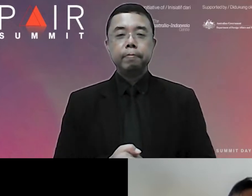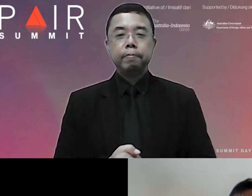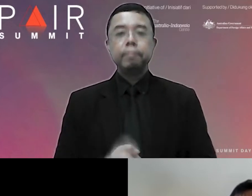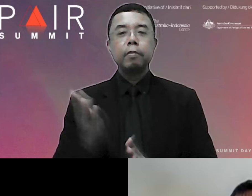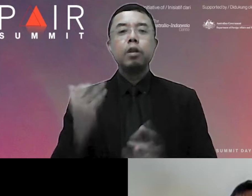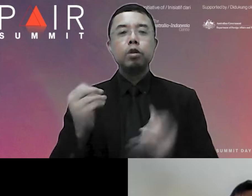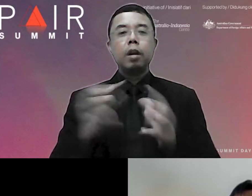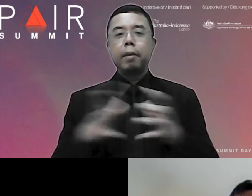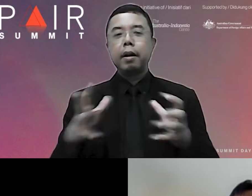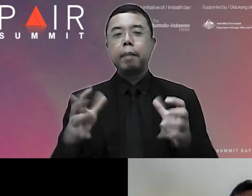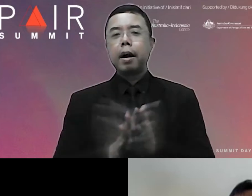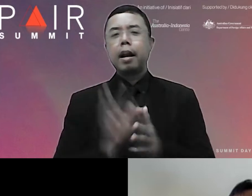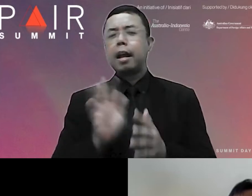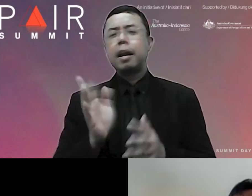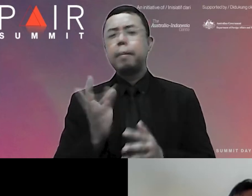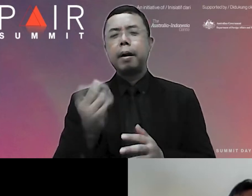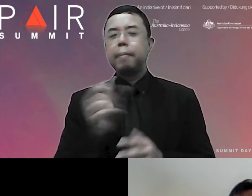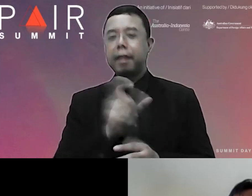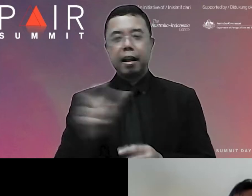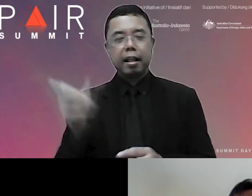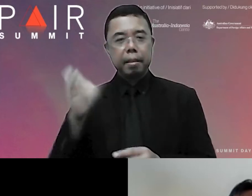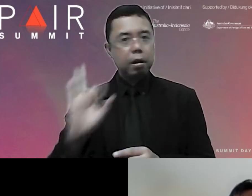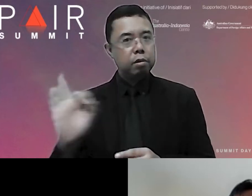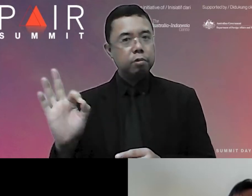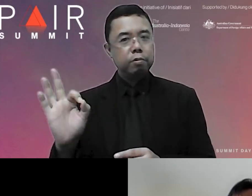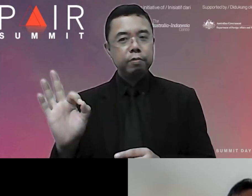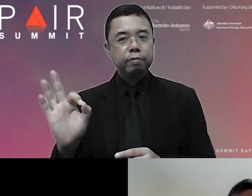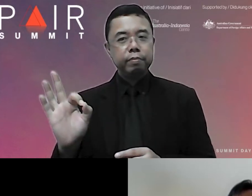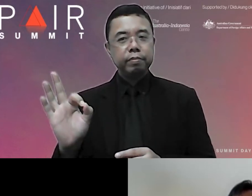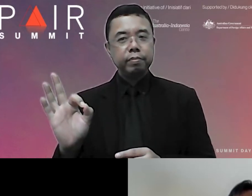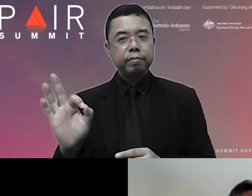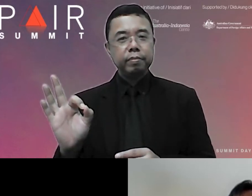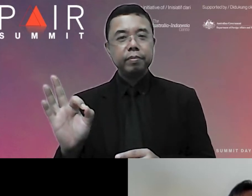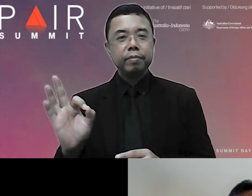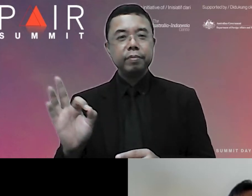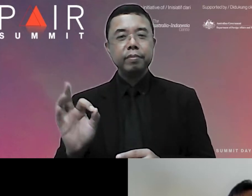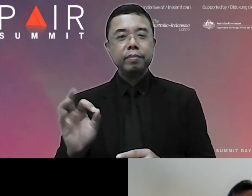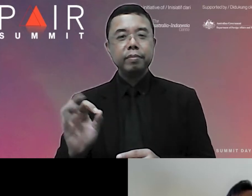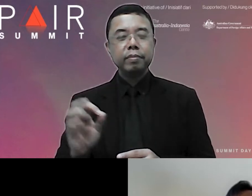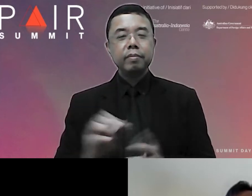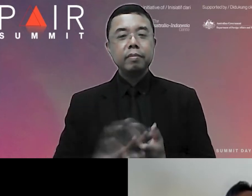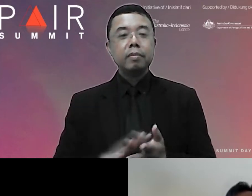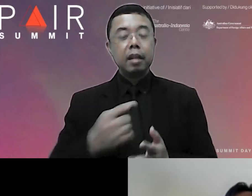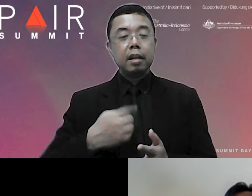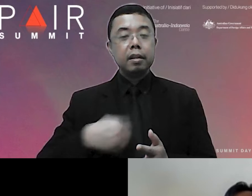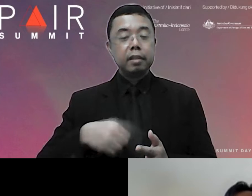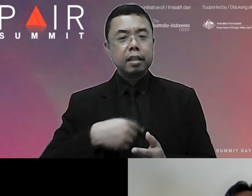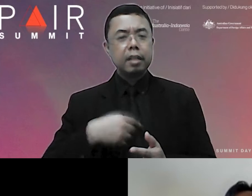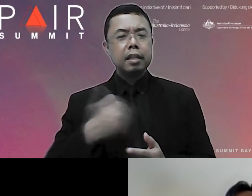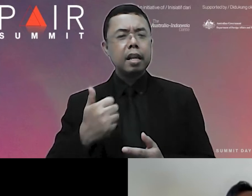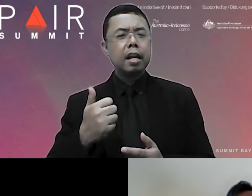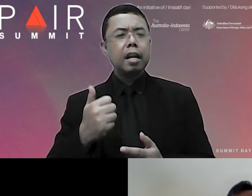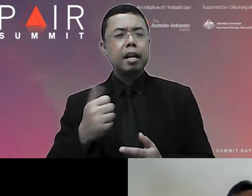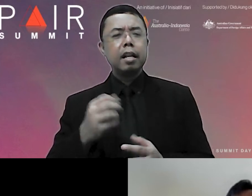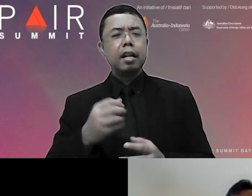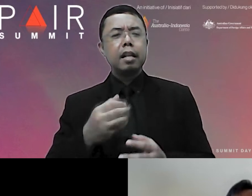Office. And I think it is the third office at the ministries after the Ministry of Education and the